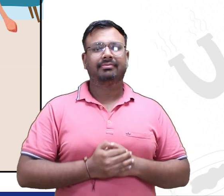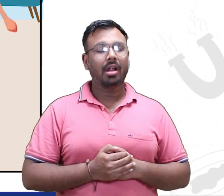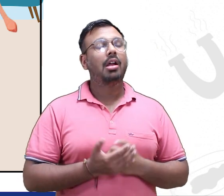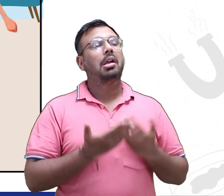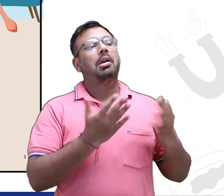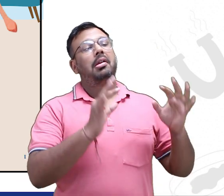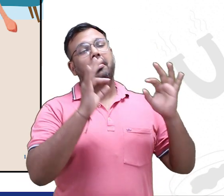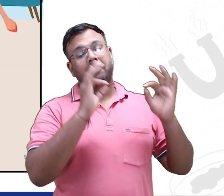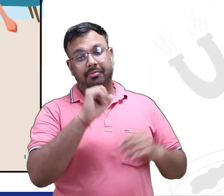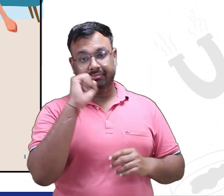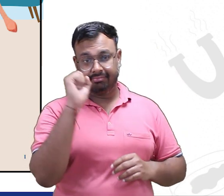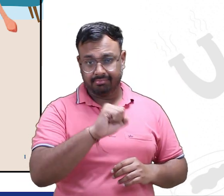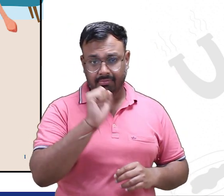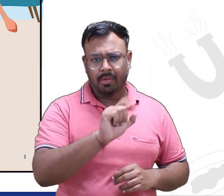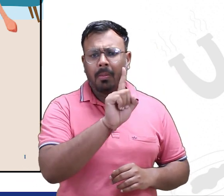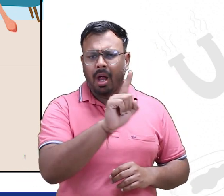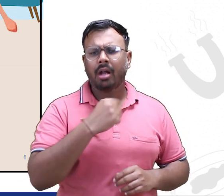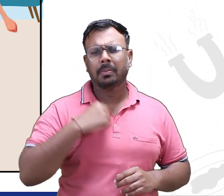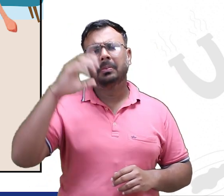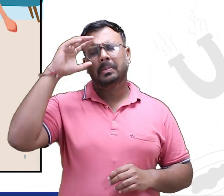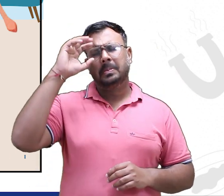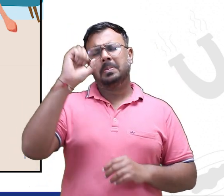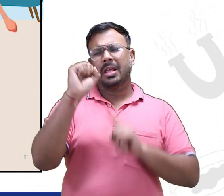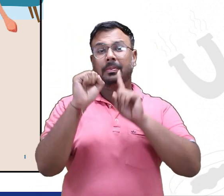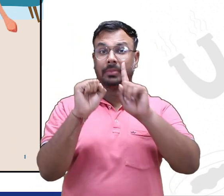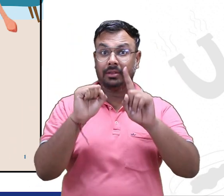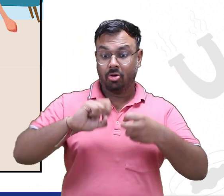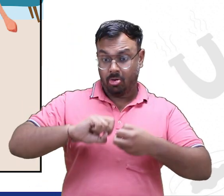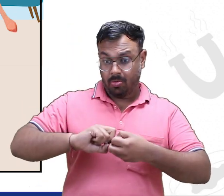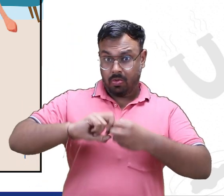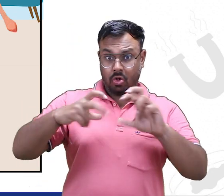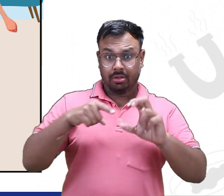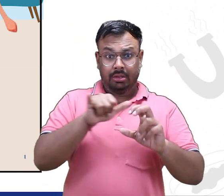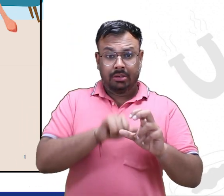Different proteins have different functions in the body.